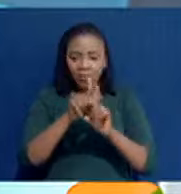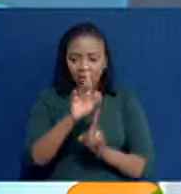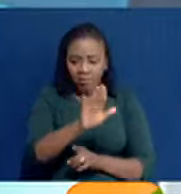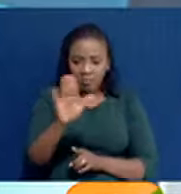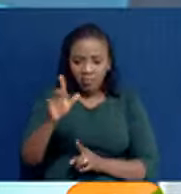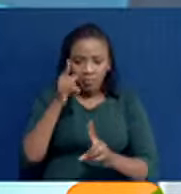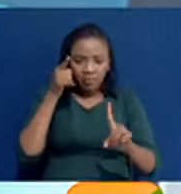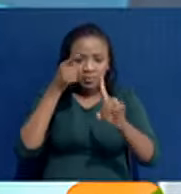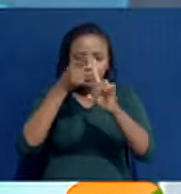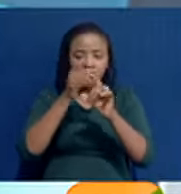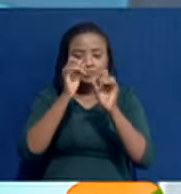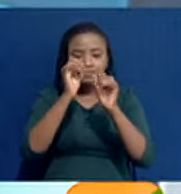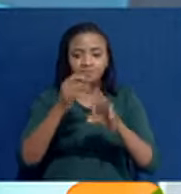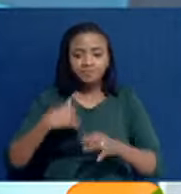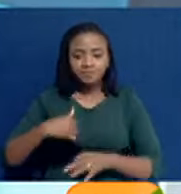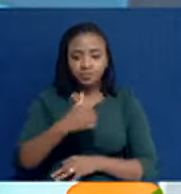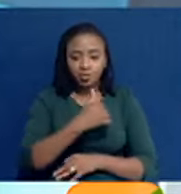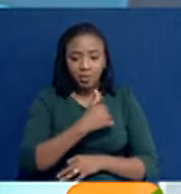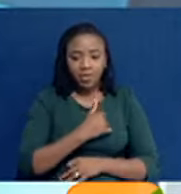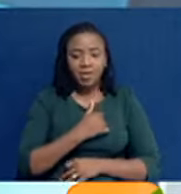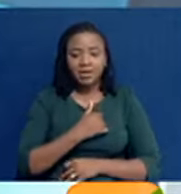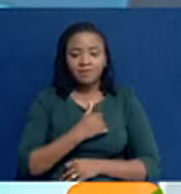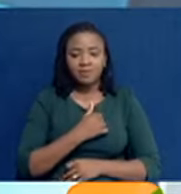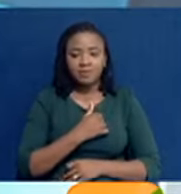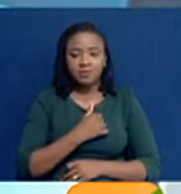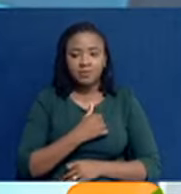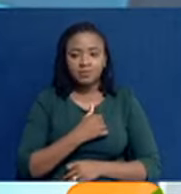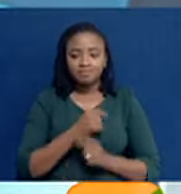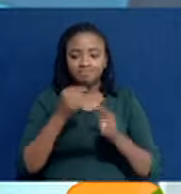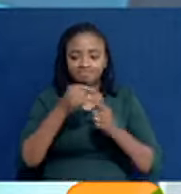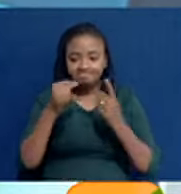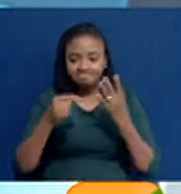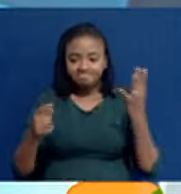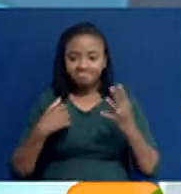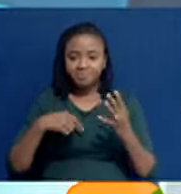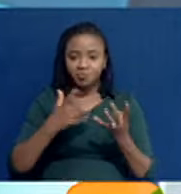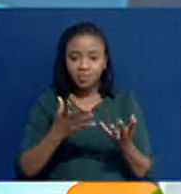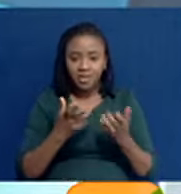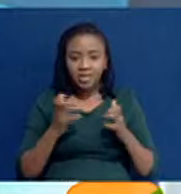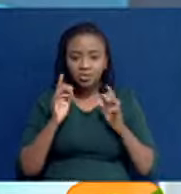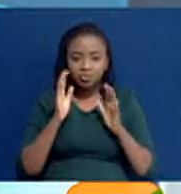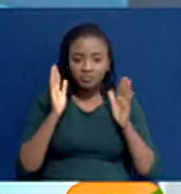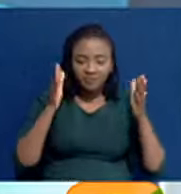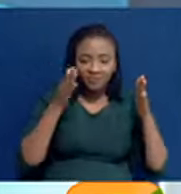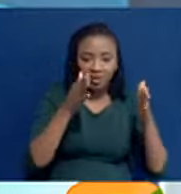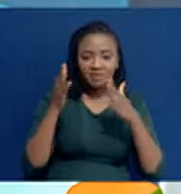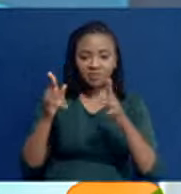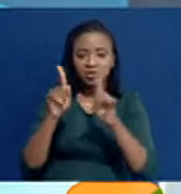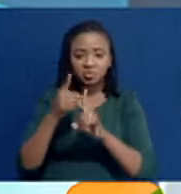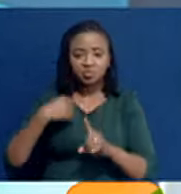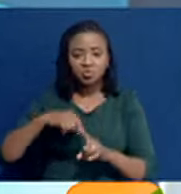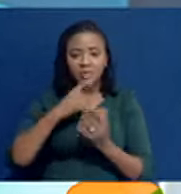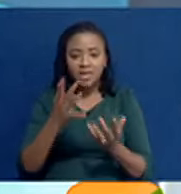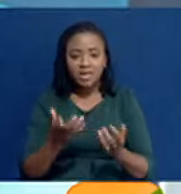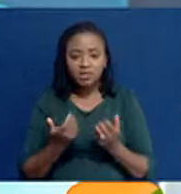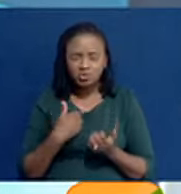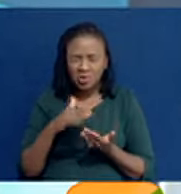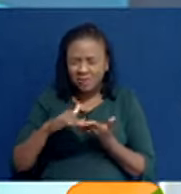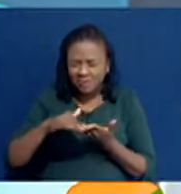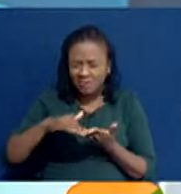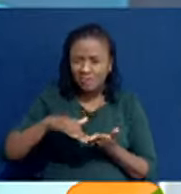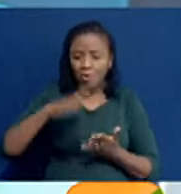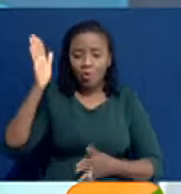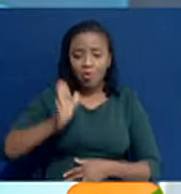because we haven't yet reached where we should be going, we should still have more women in Kenya in